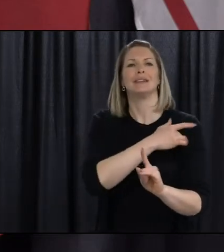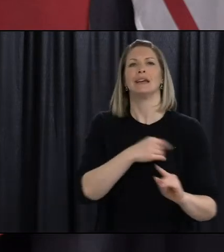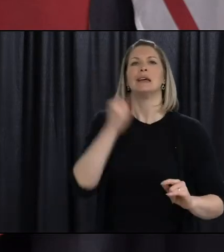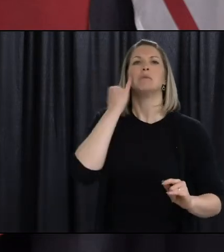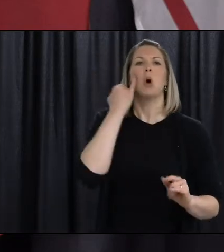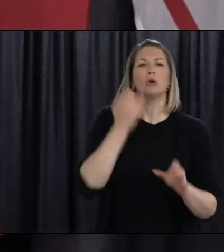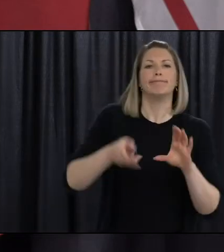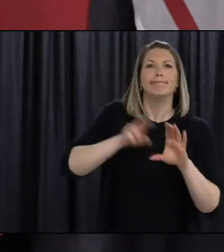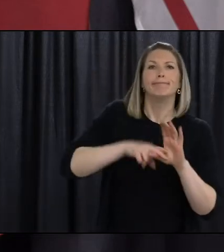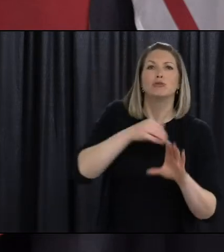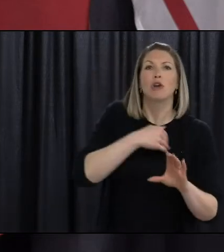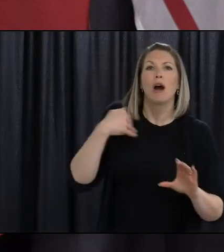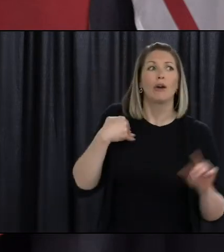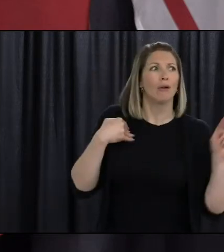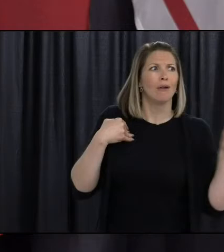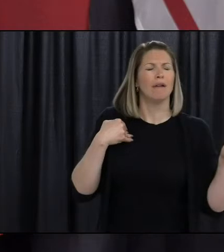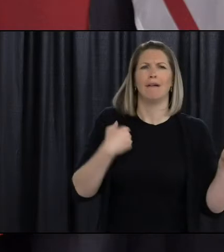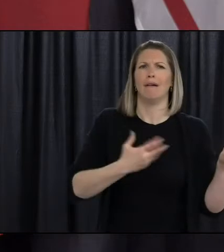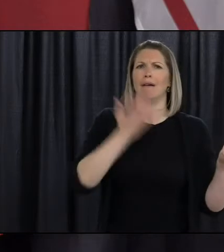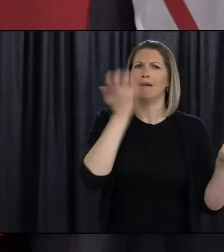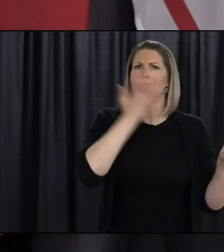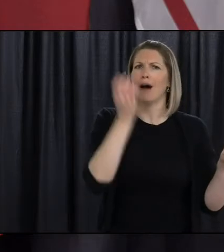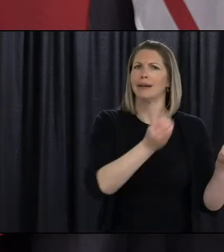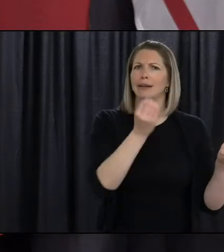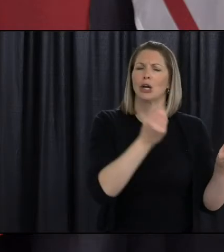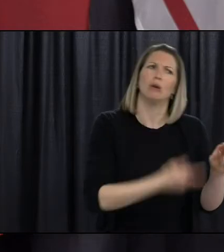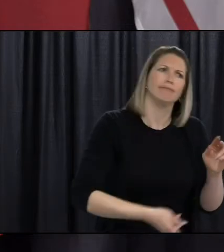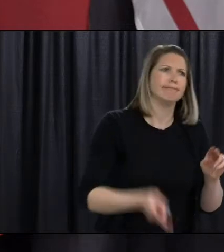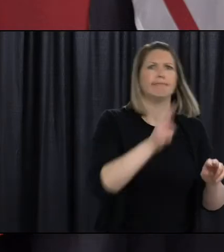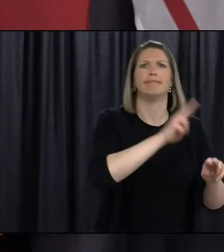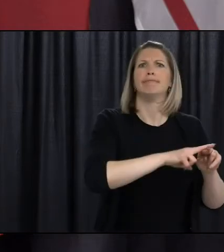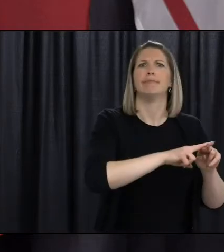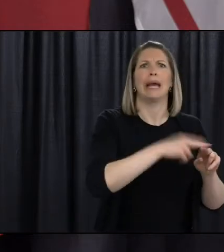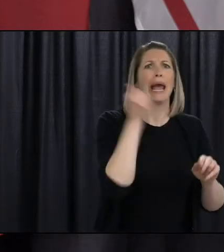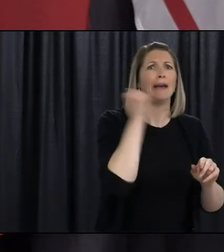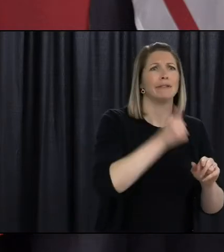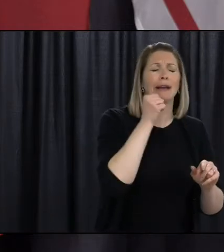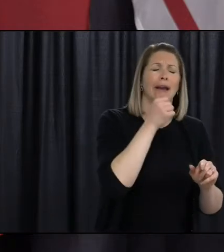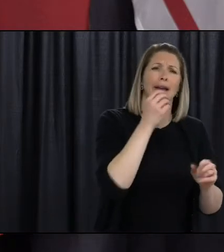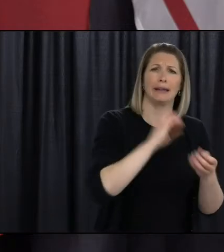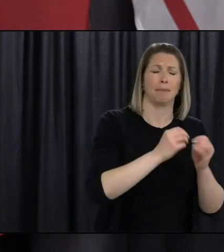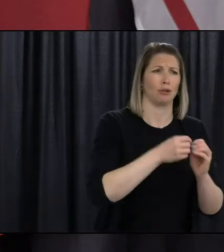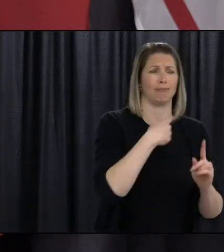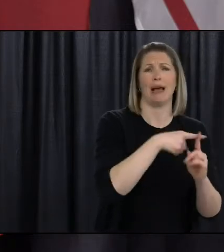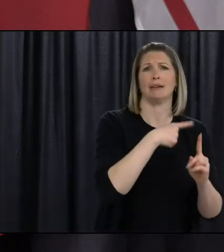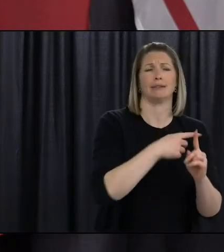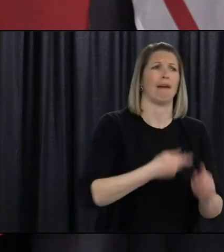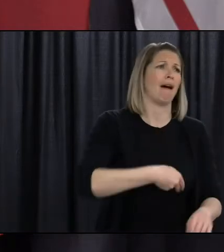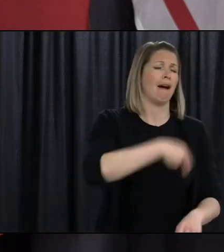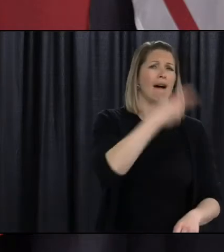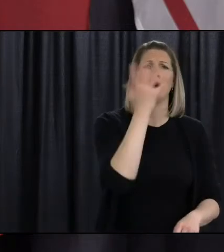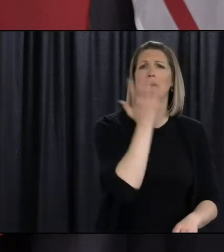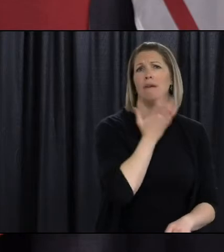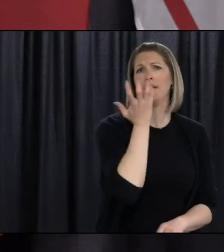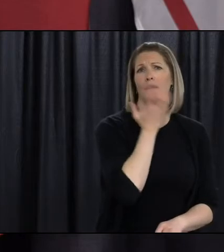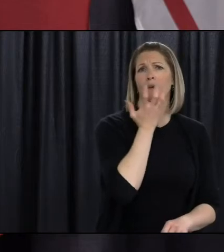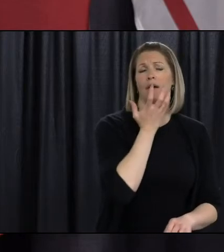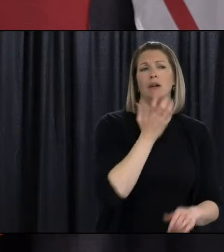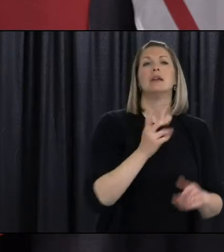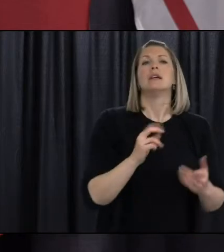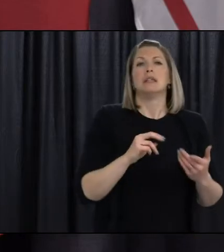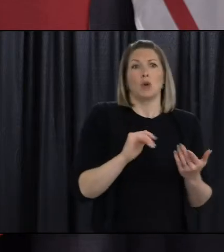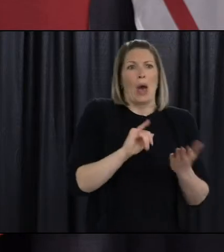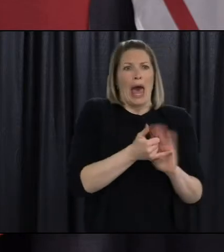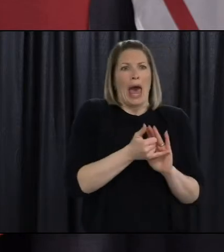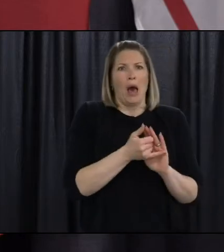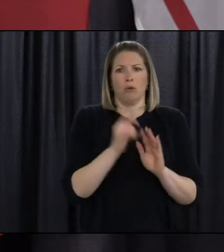and we announce zeros and no positive cases in Newfoundland and Labrador. We can't be complacent but we must be mindful of what's happening around us.